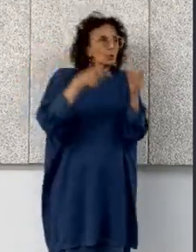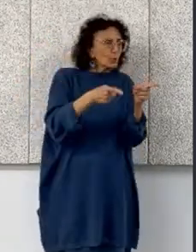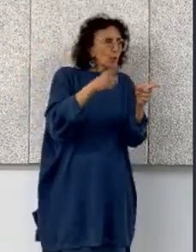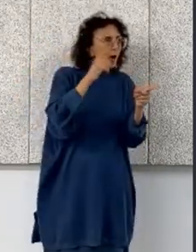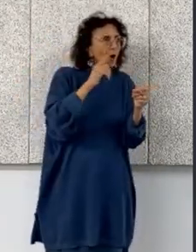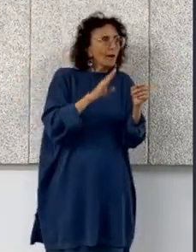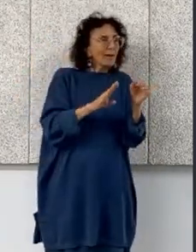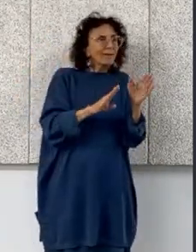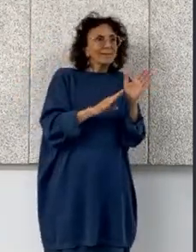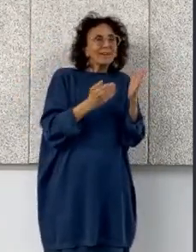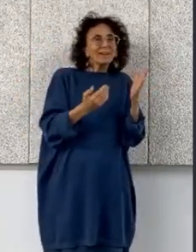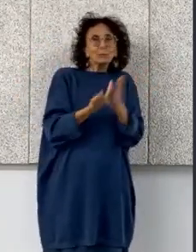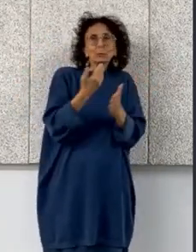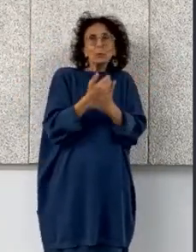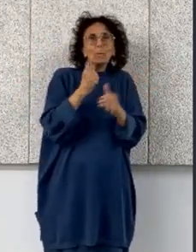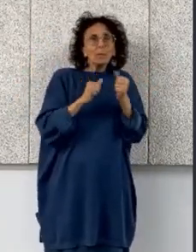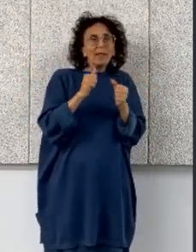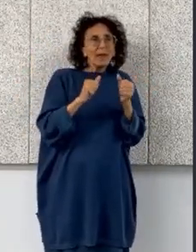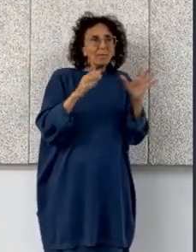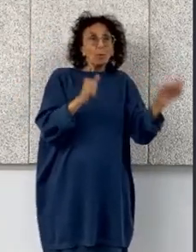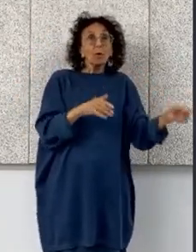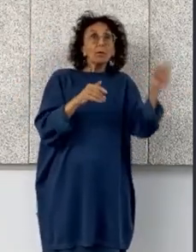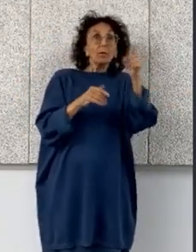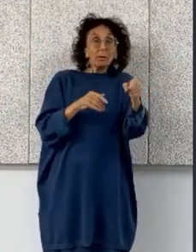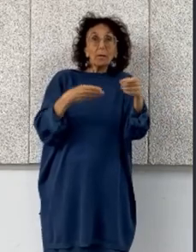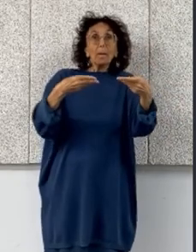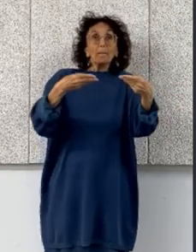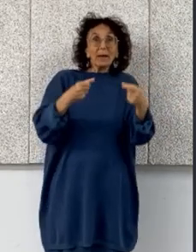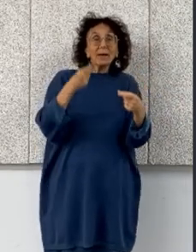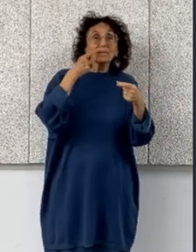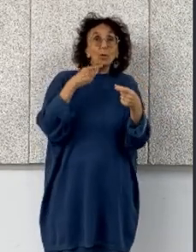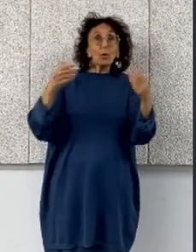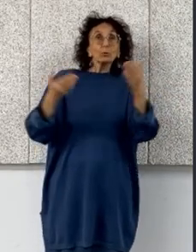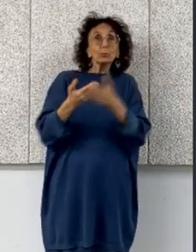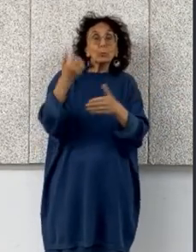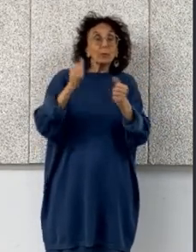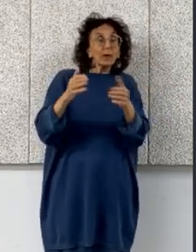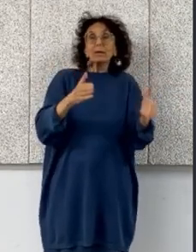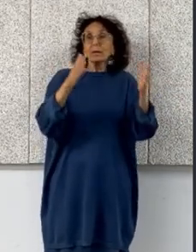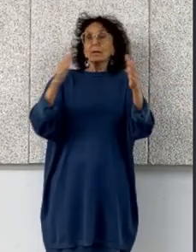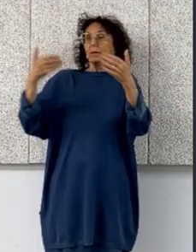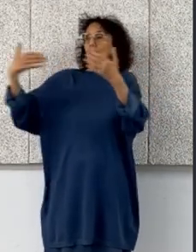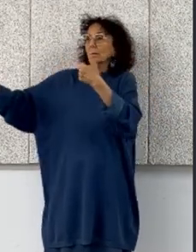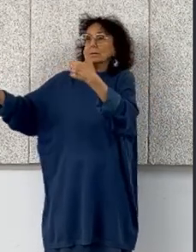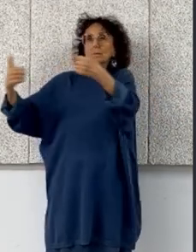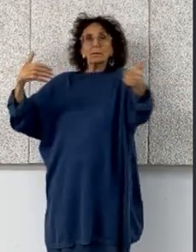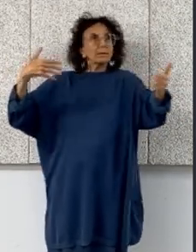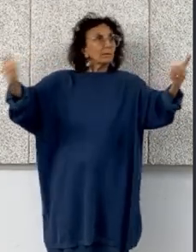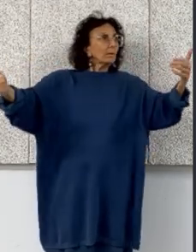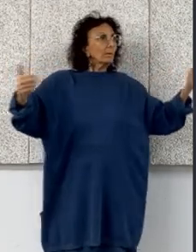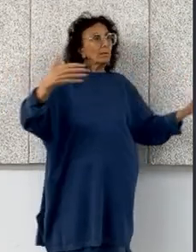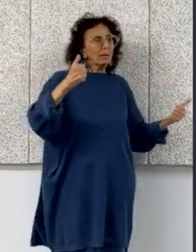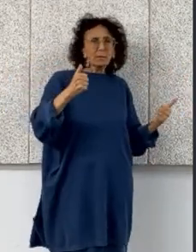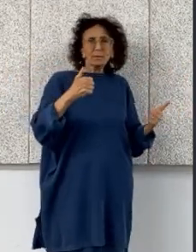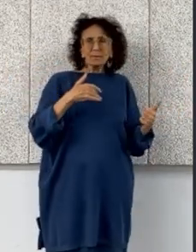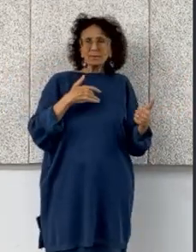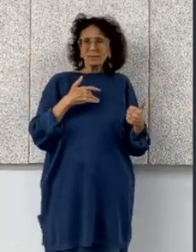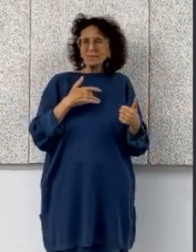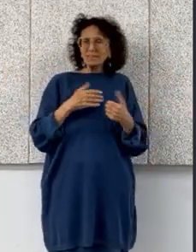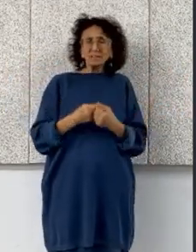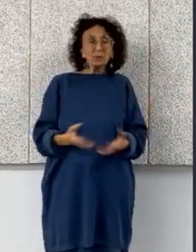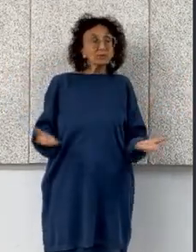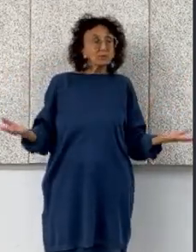or blah, blah, blah. Mm-hmm. You know, that kind of scattered and fractured way of working is quite exhausting, and it leads